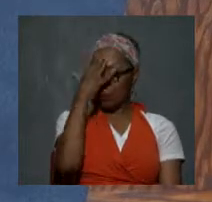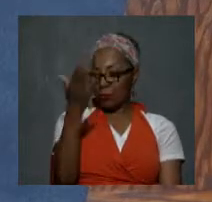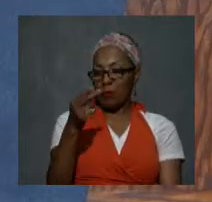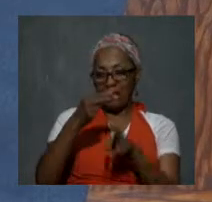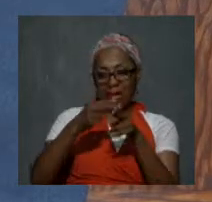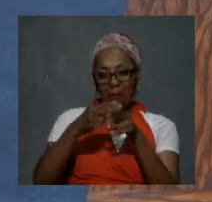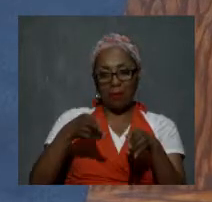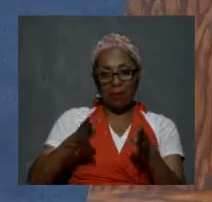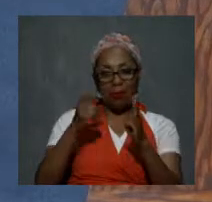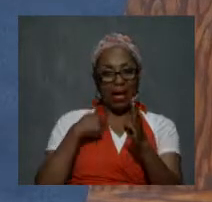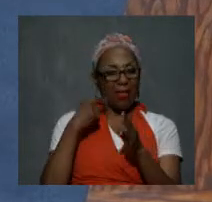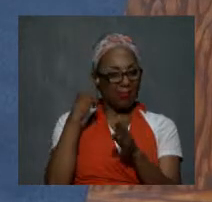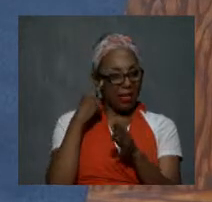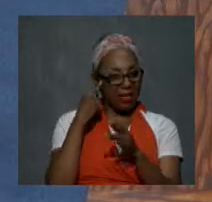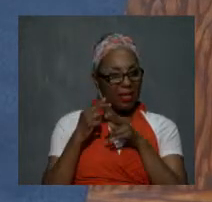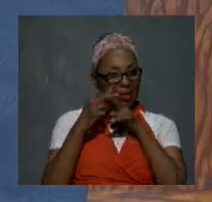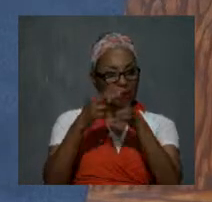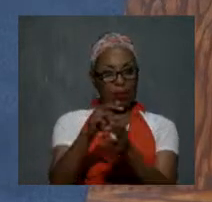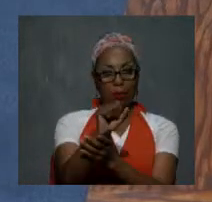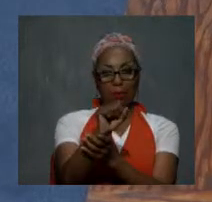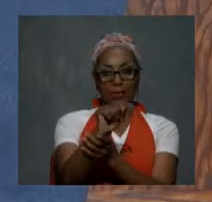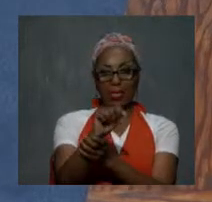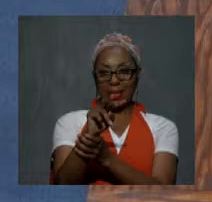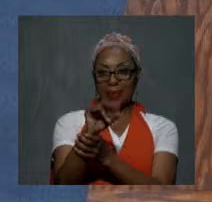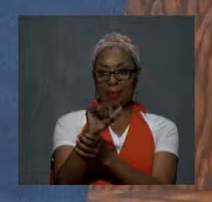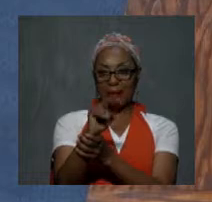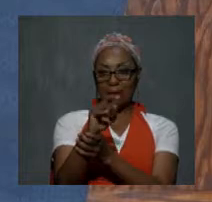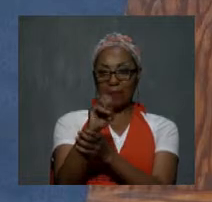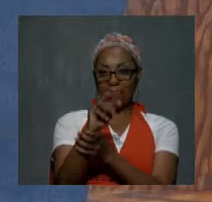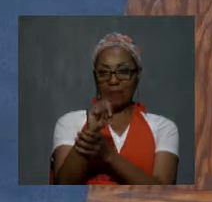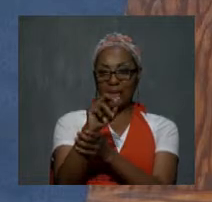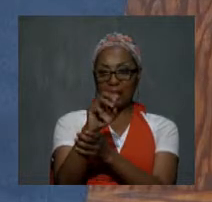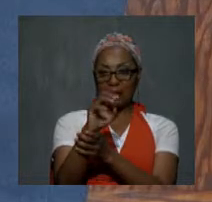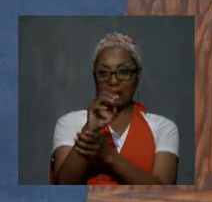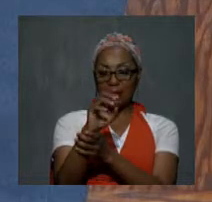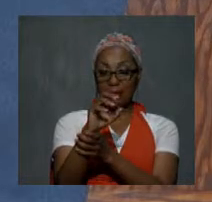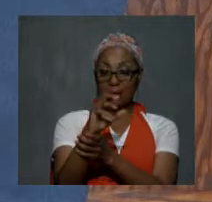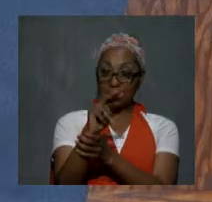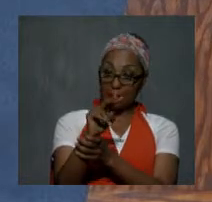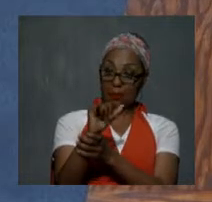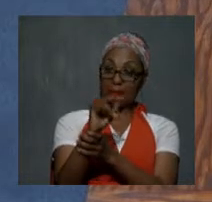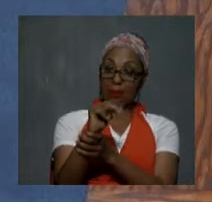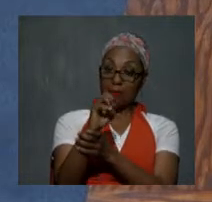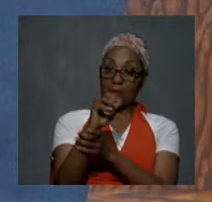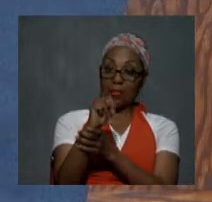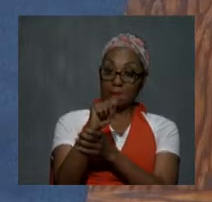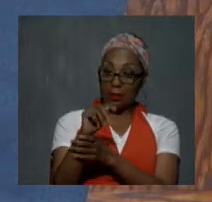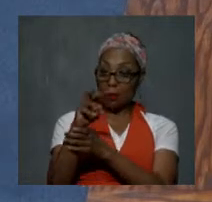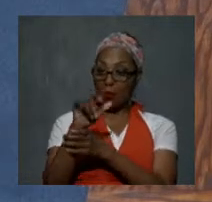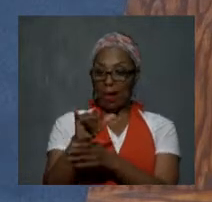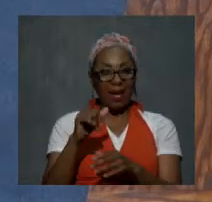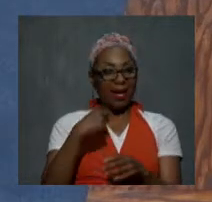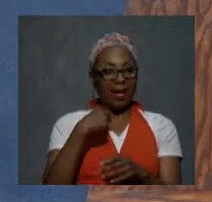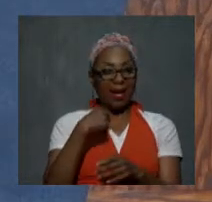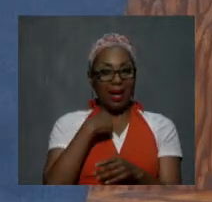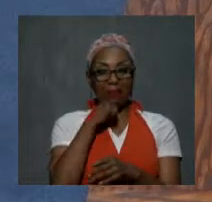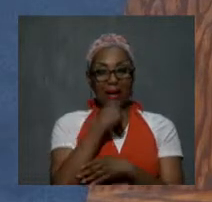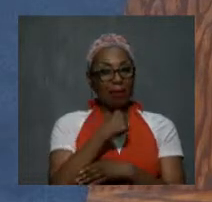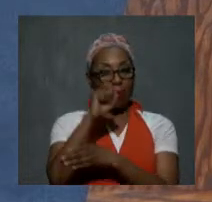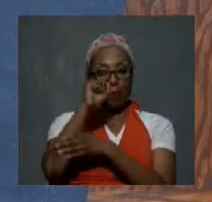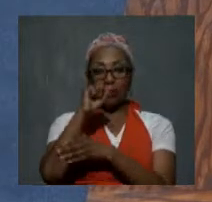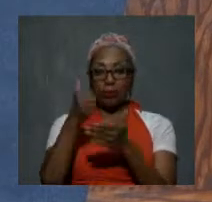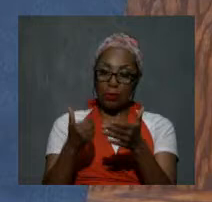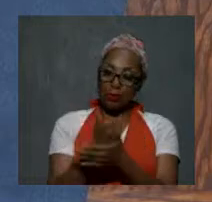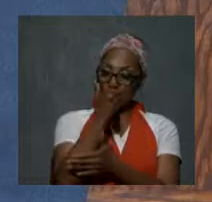that street. I think it's called St. Vincent's Way. I'm not opposed to this new building at